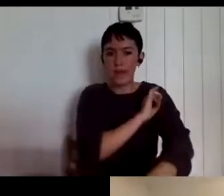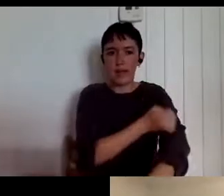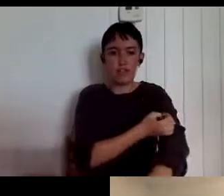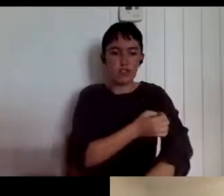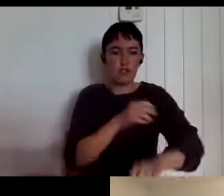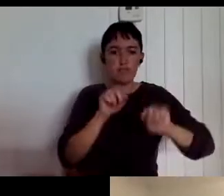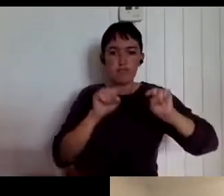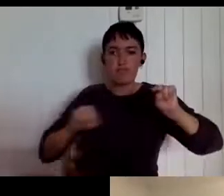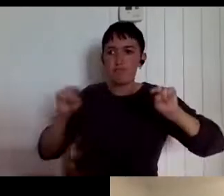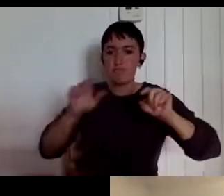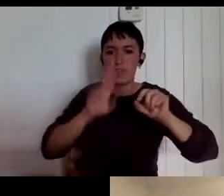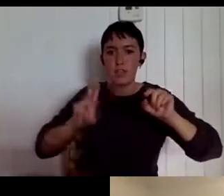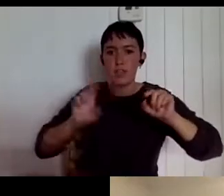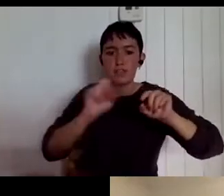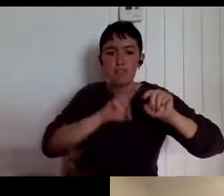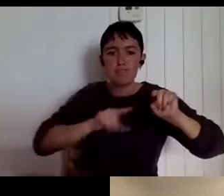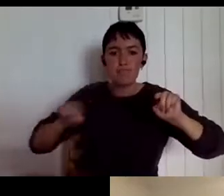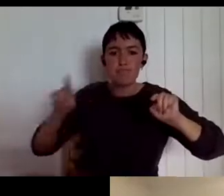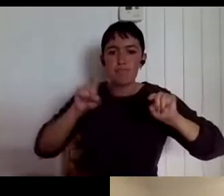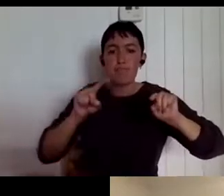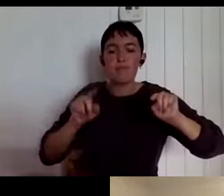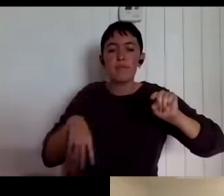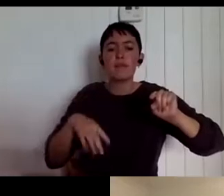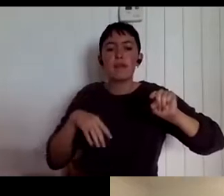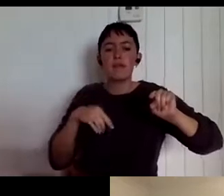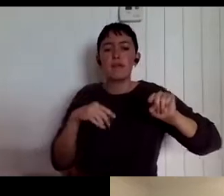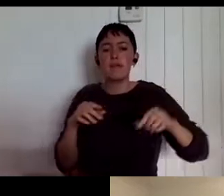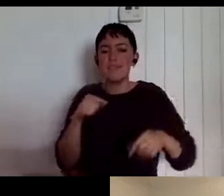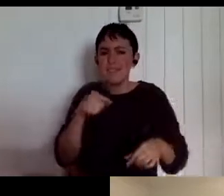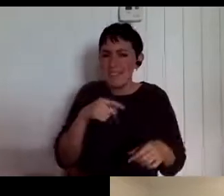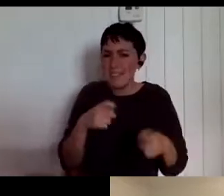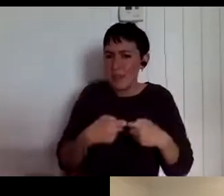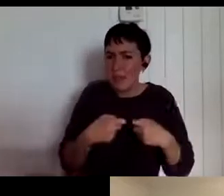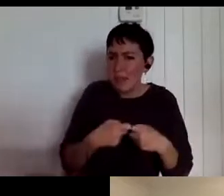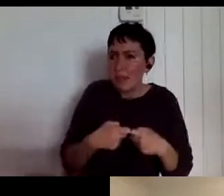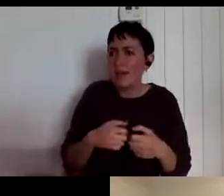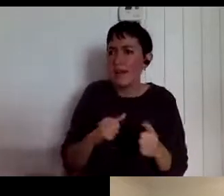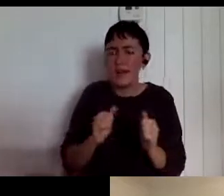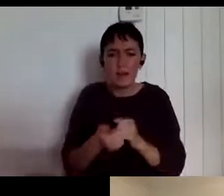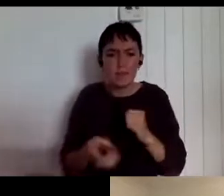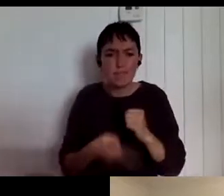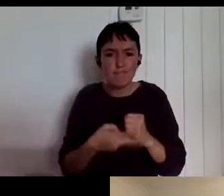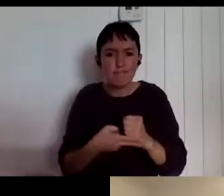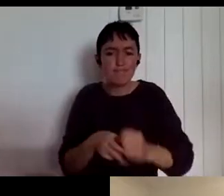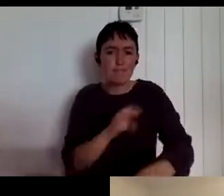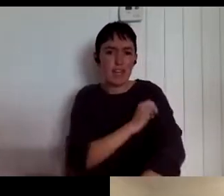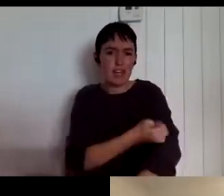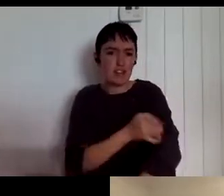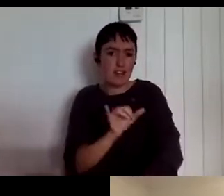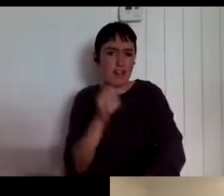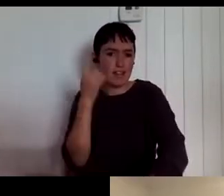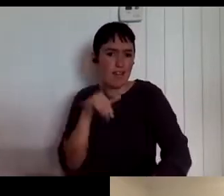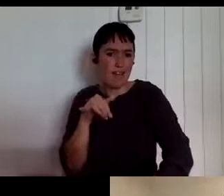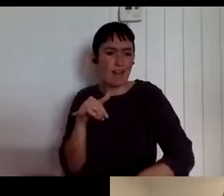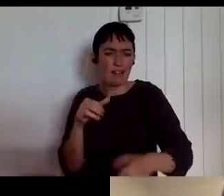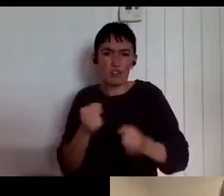the battery? And like, how, and is it even a battery? And how do they store energy like that for so many people? So we're starting to move